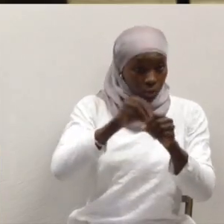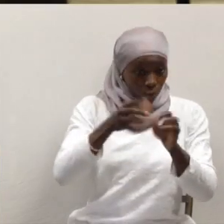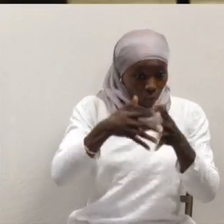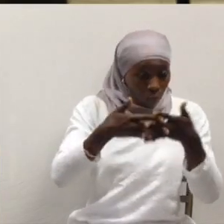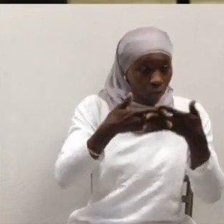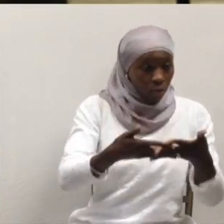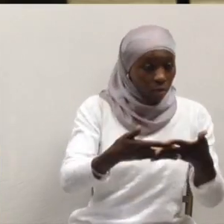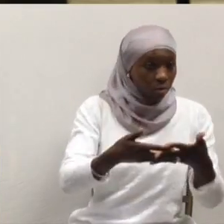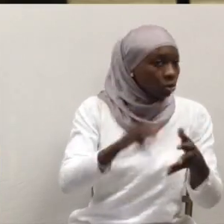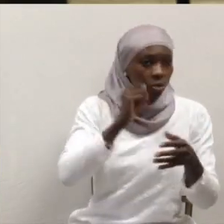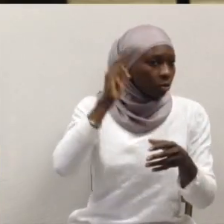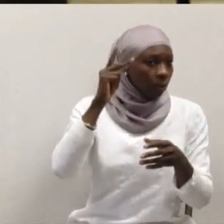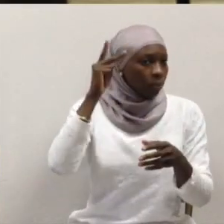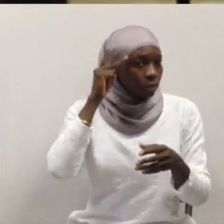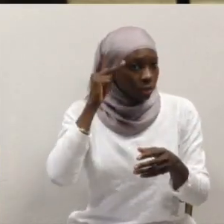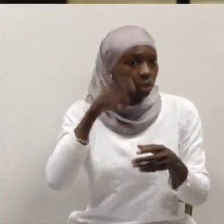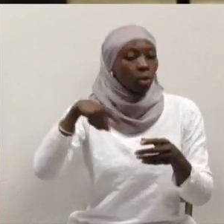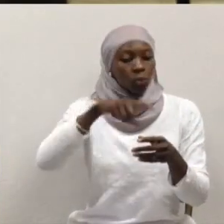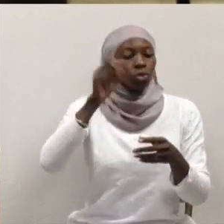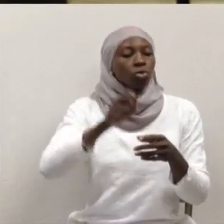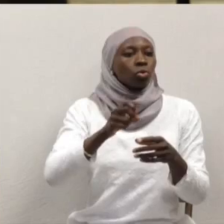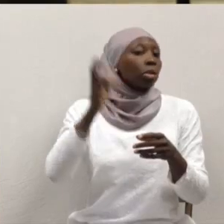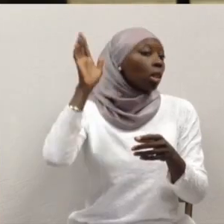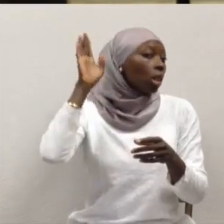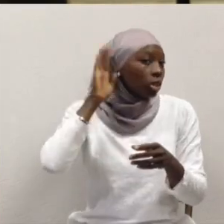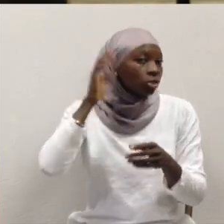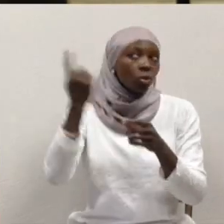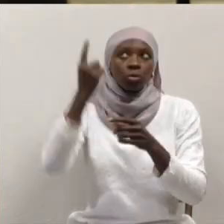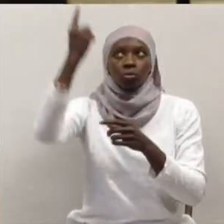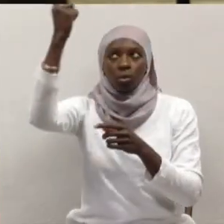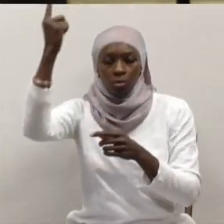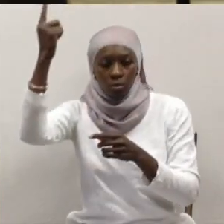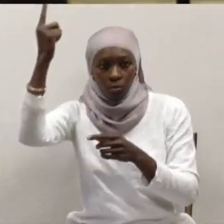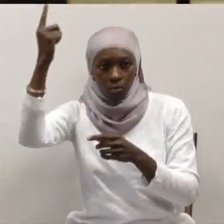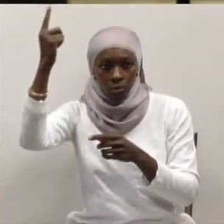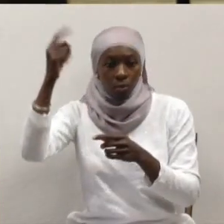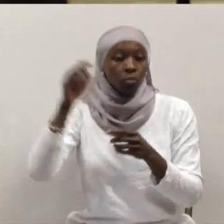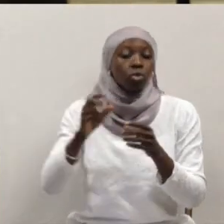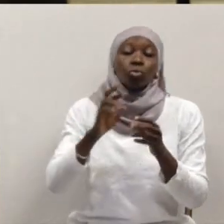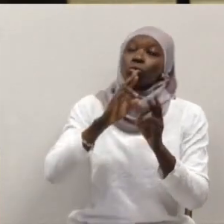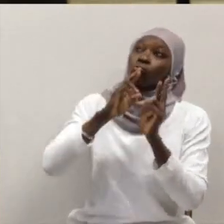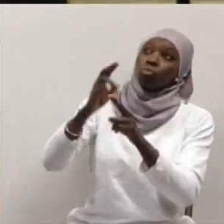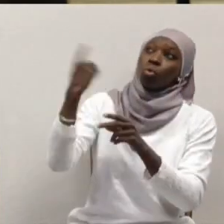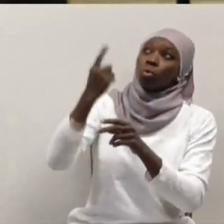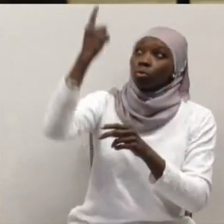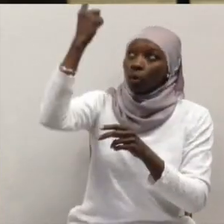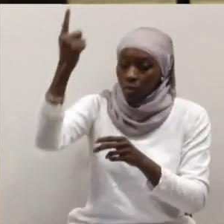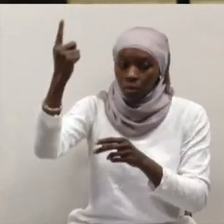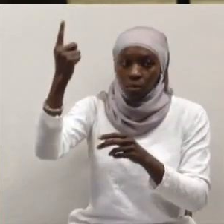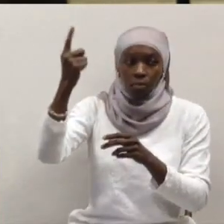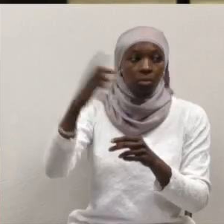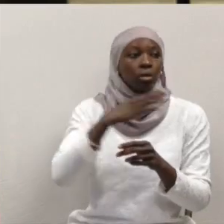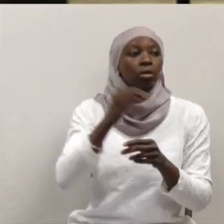a politician anywhere. We should listen only to Allah. We should only respond to Allah. And Allah